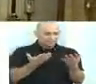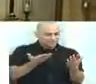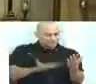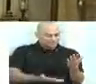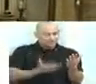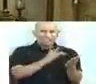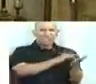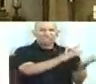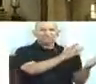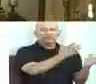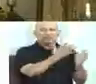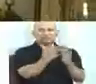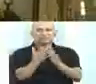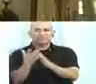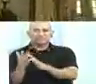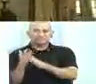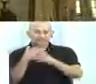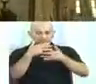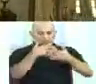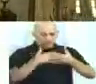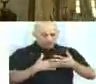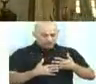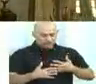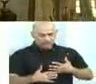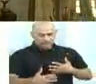than Jesus' blood